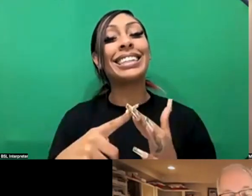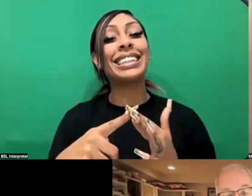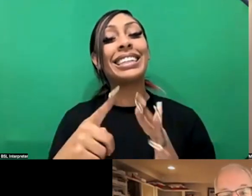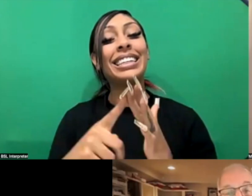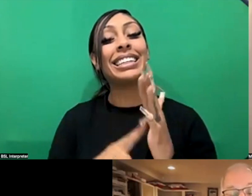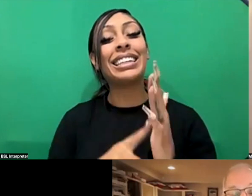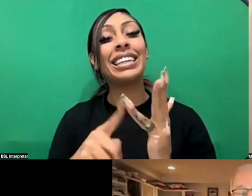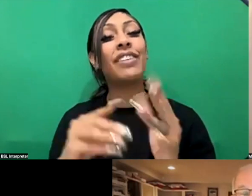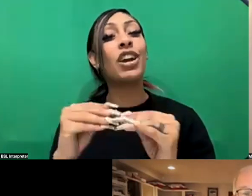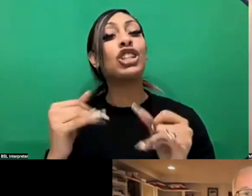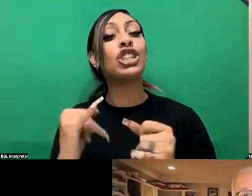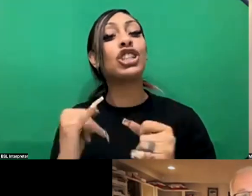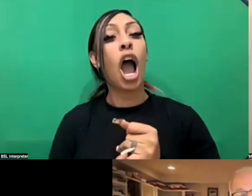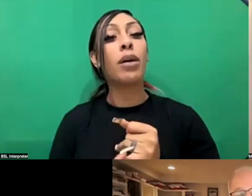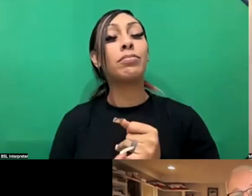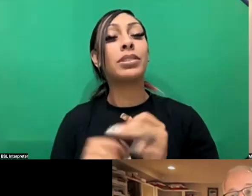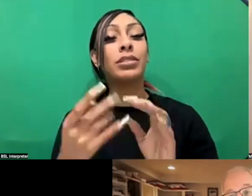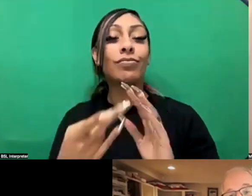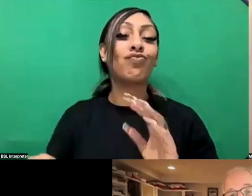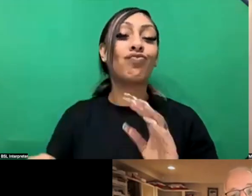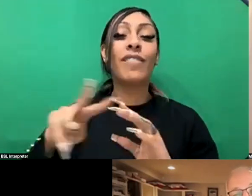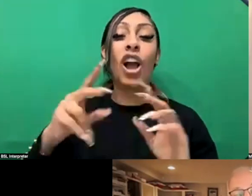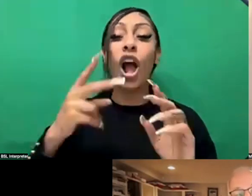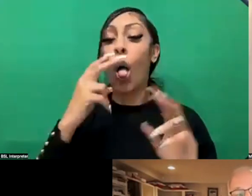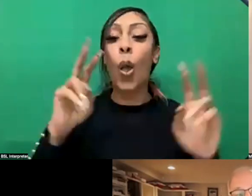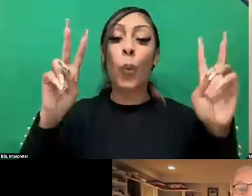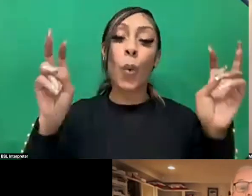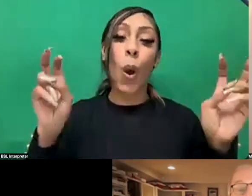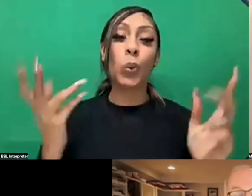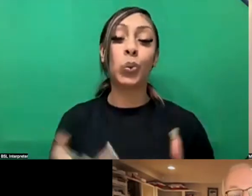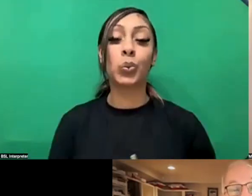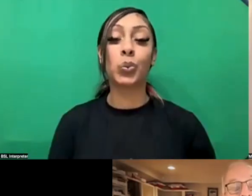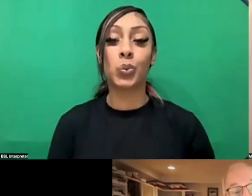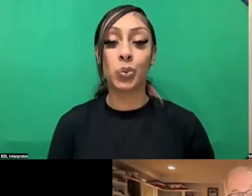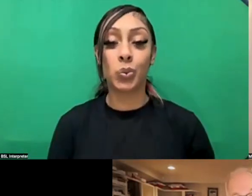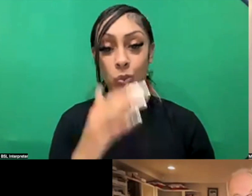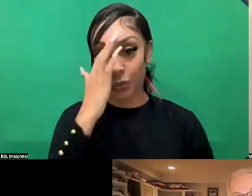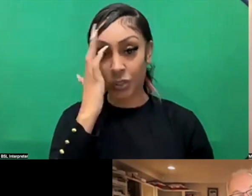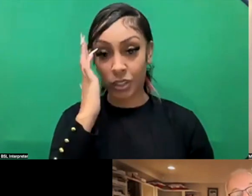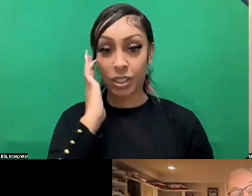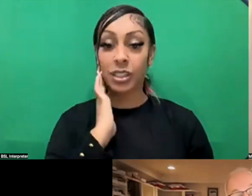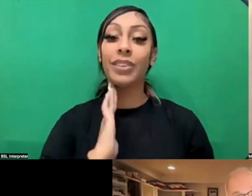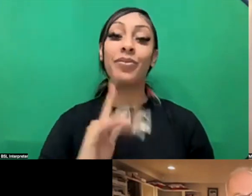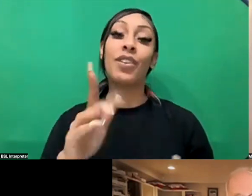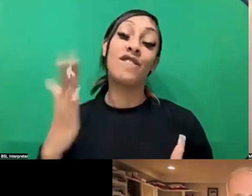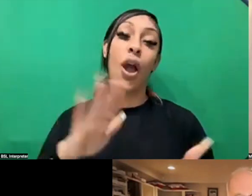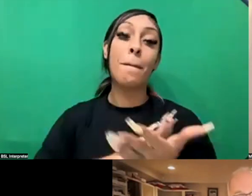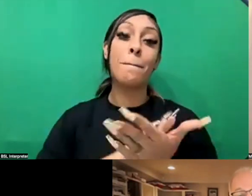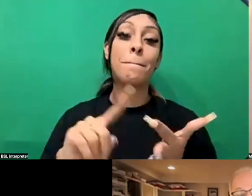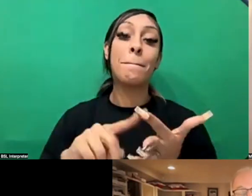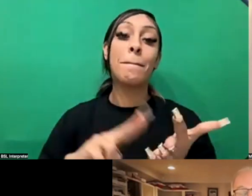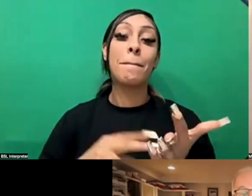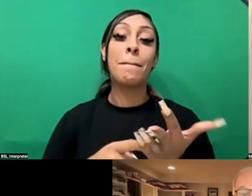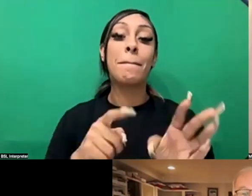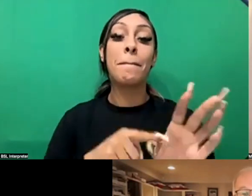resurfaced an old quote, which is, if you asked, it was from Henry Ford. Henry Ford was